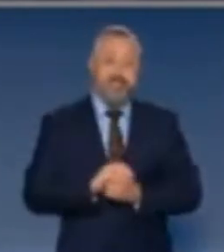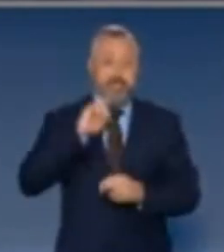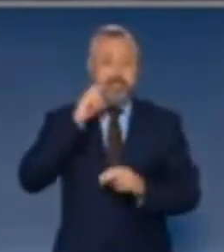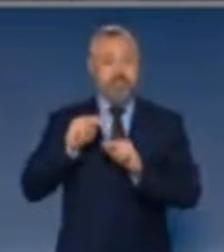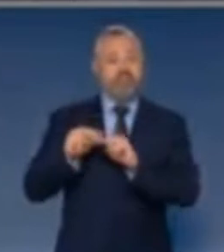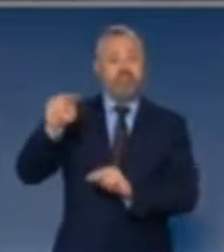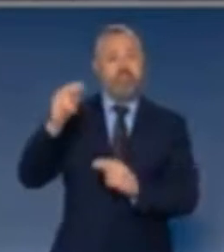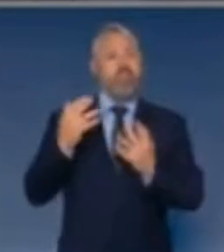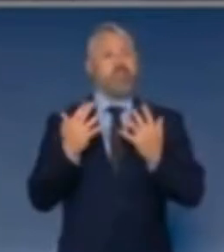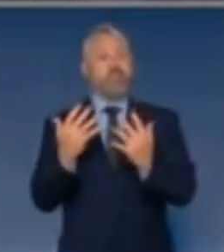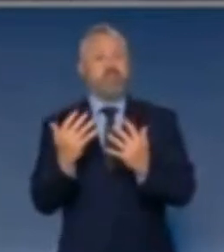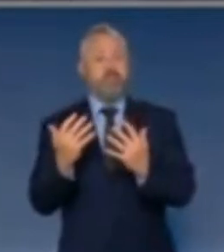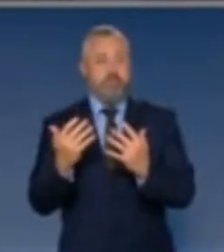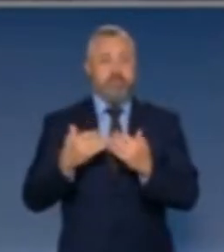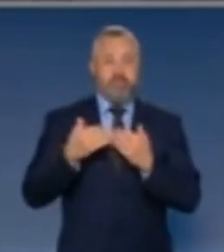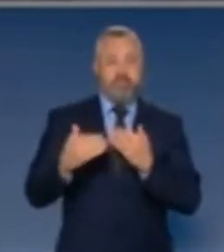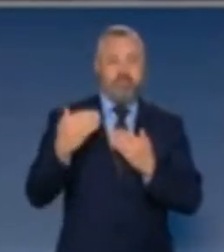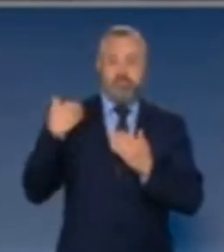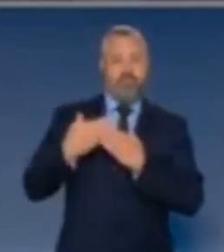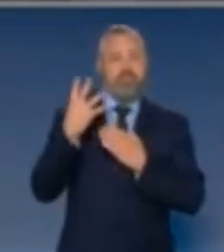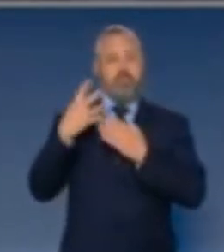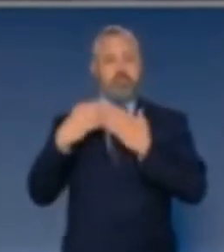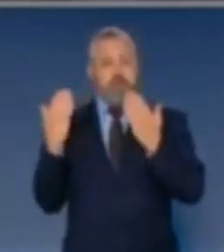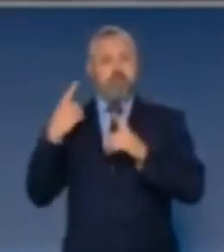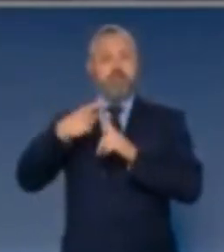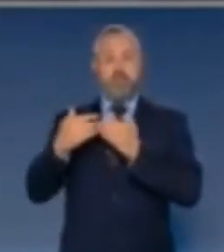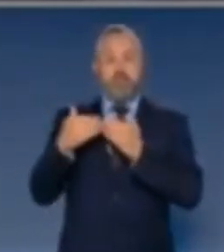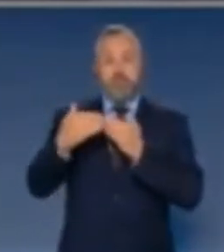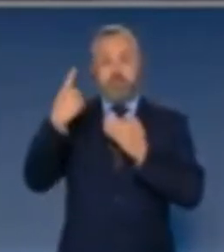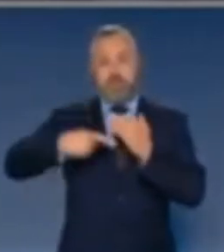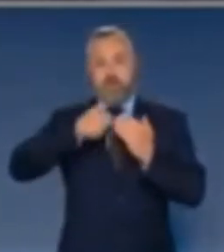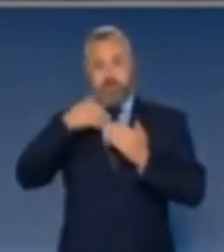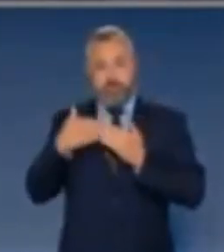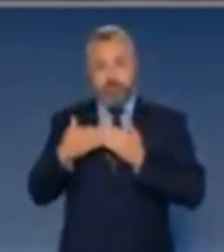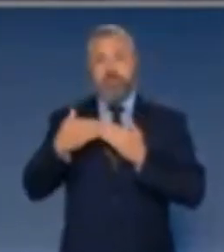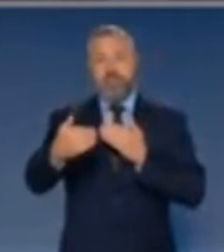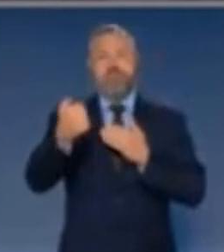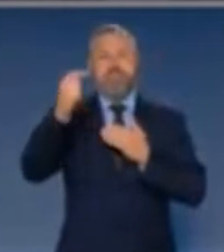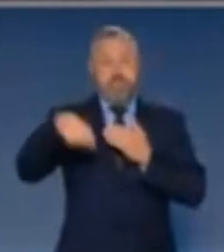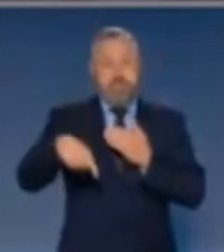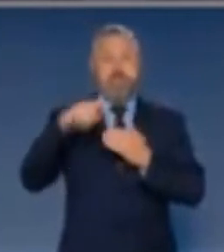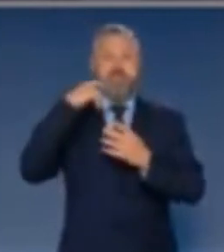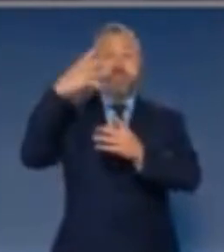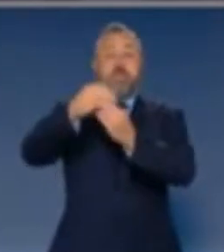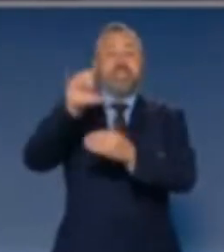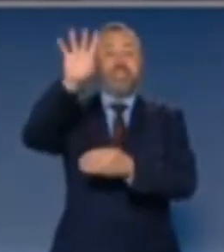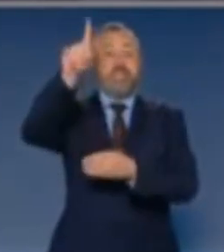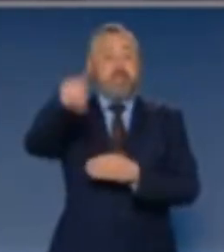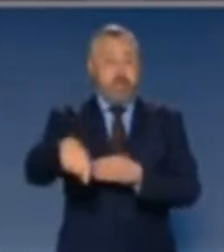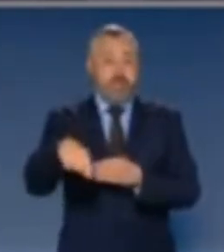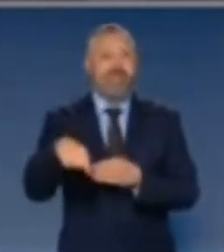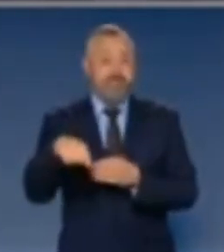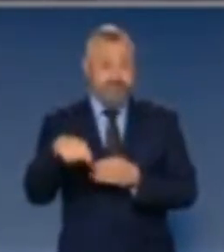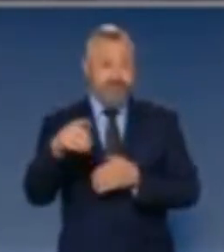approximately 1,600, then 6,000, then almost 10,000. And so what we're seeing is exactly